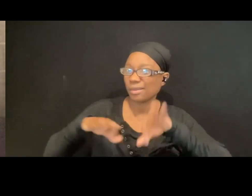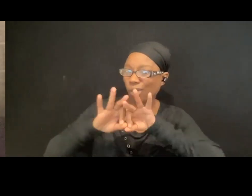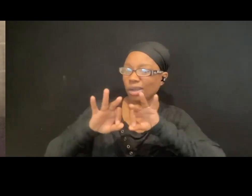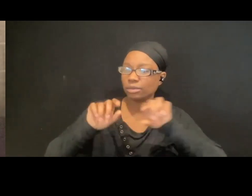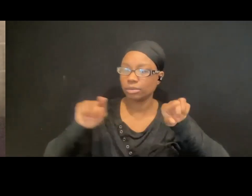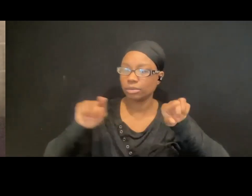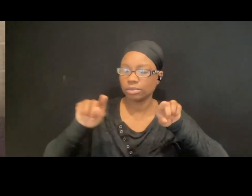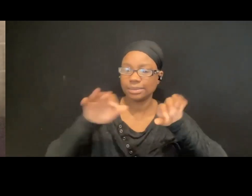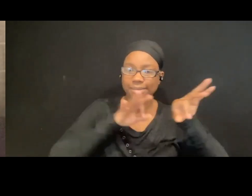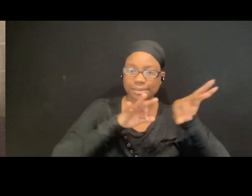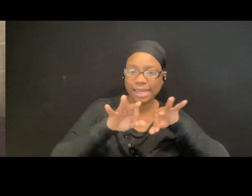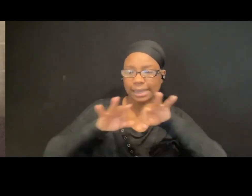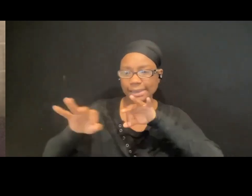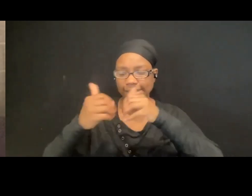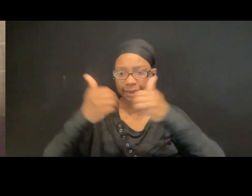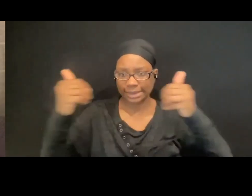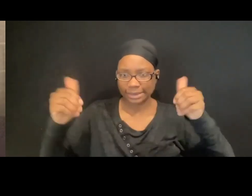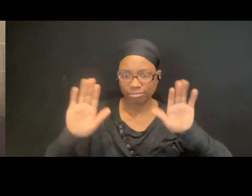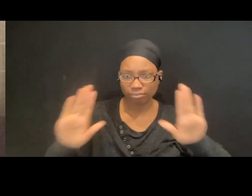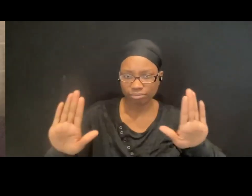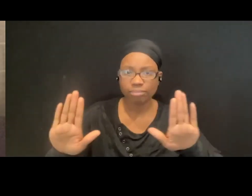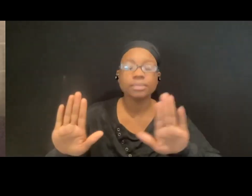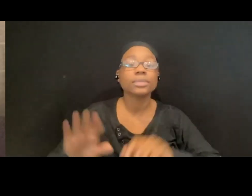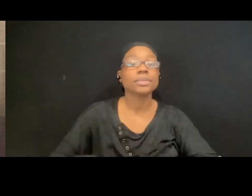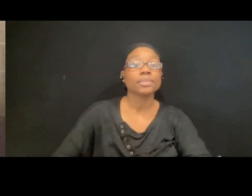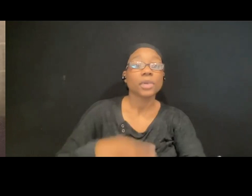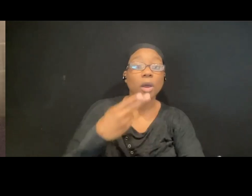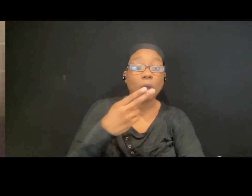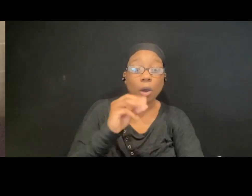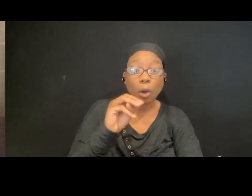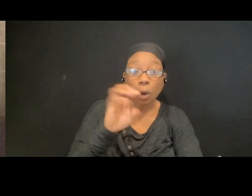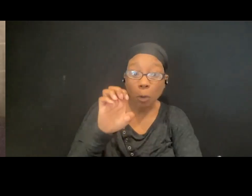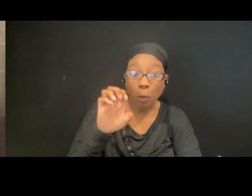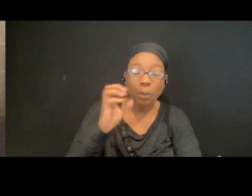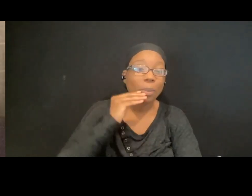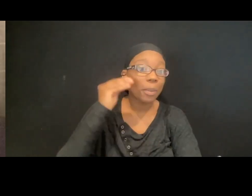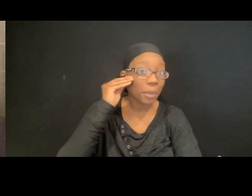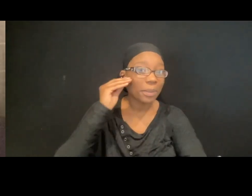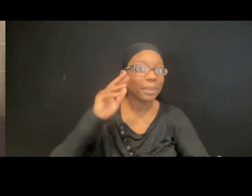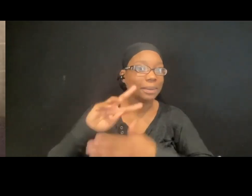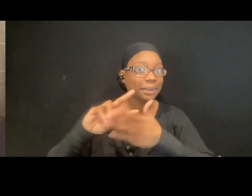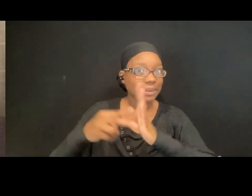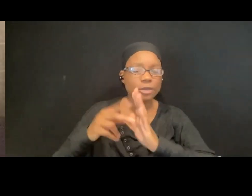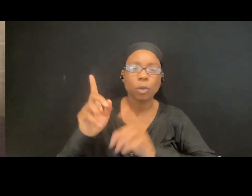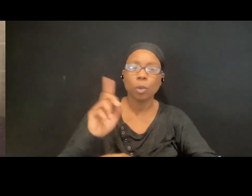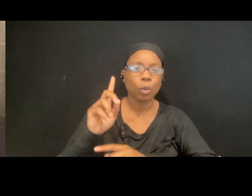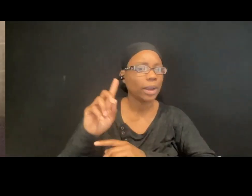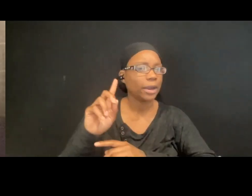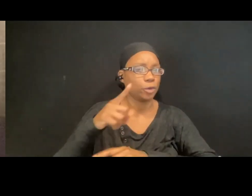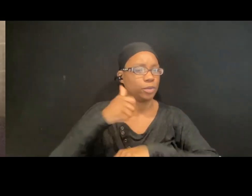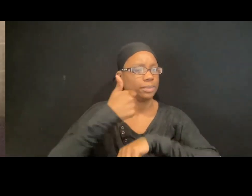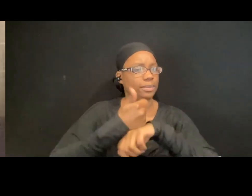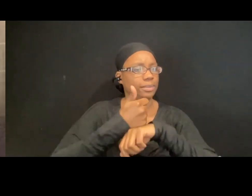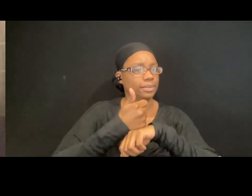home is wherever you make it, especially for for Black trans people. Like, you can have